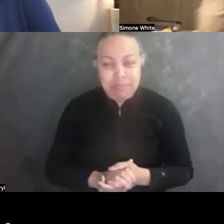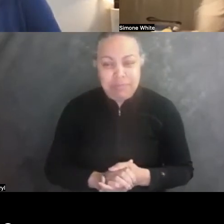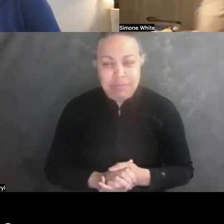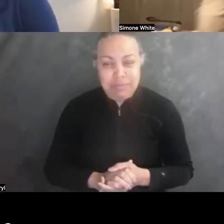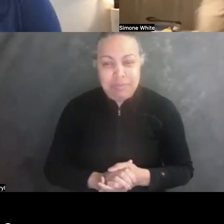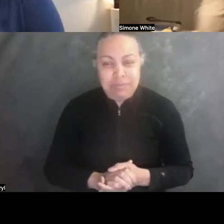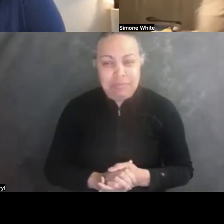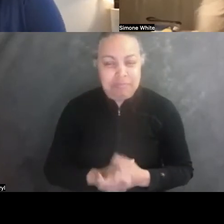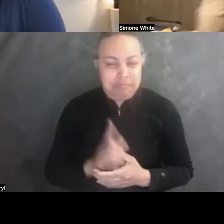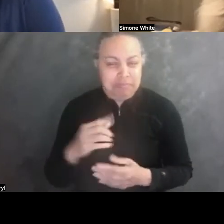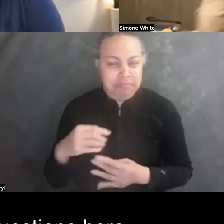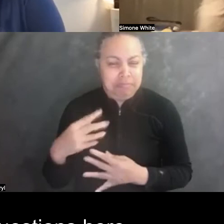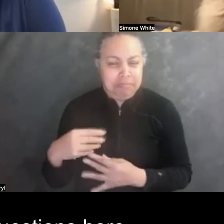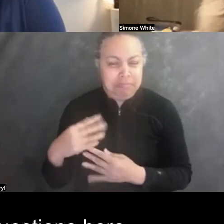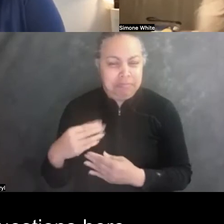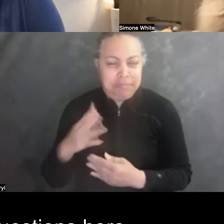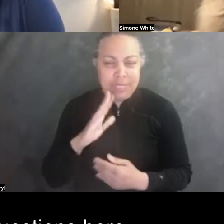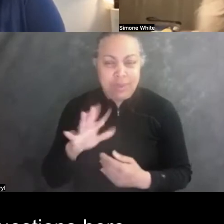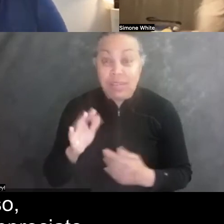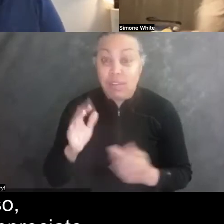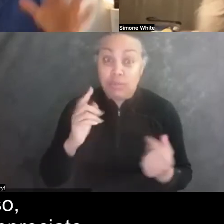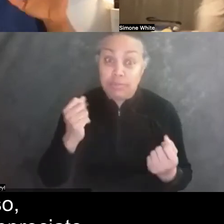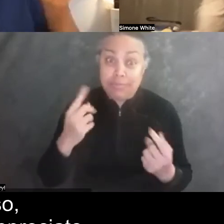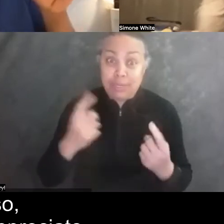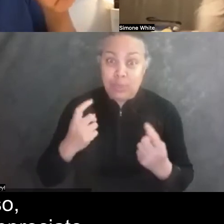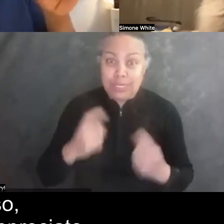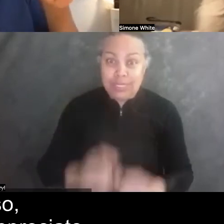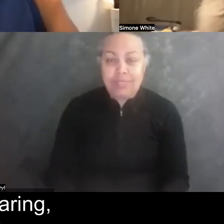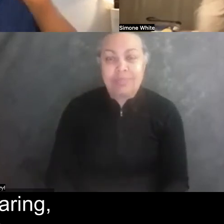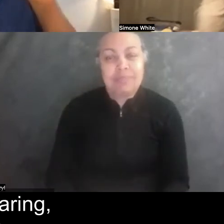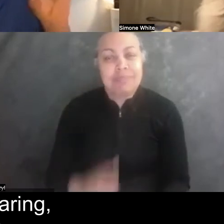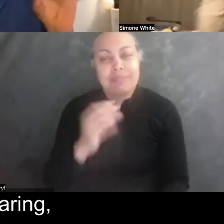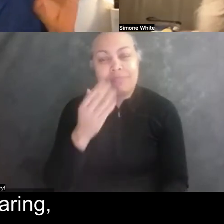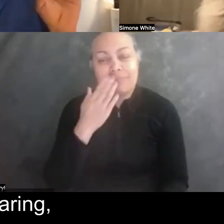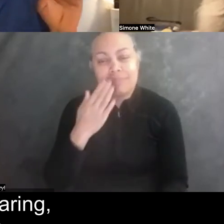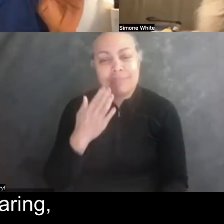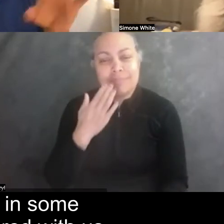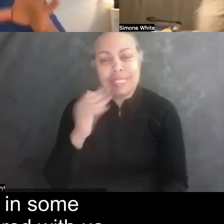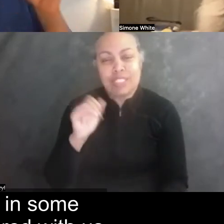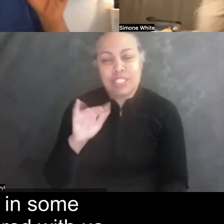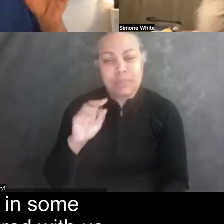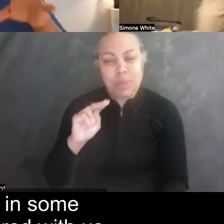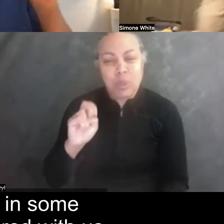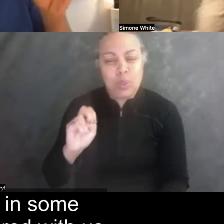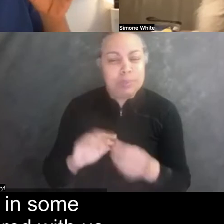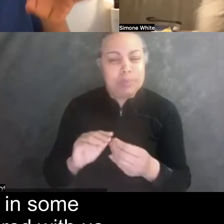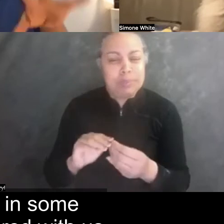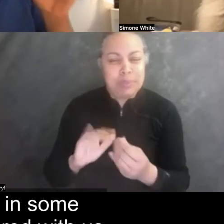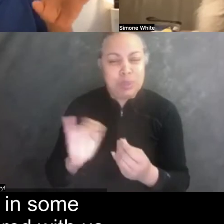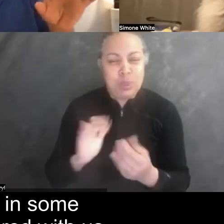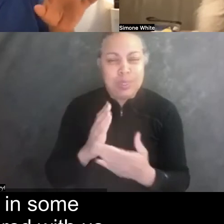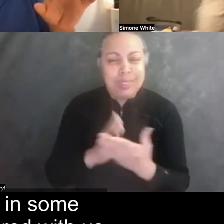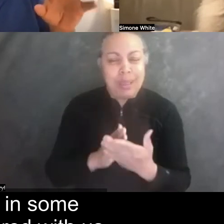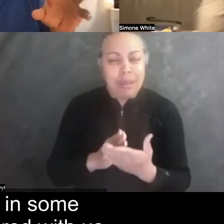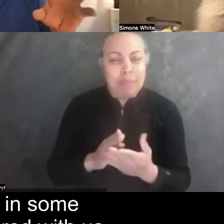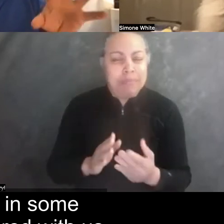Let's see. There are a lot of questions here. Okay. Well, and I also appreciate Simone sharing in an article, in some text that she